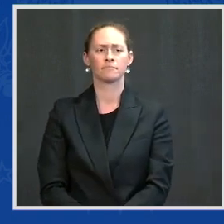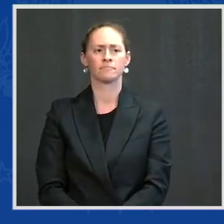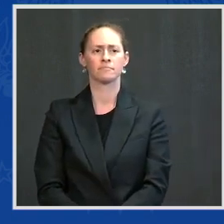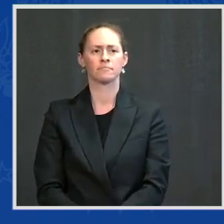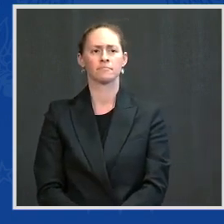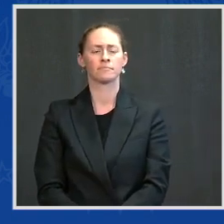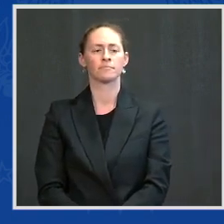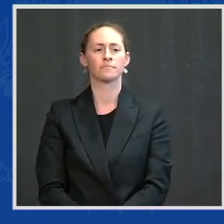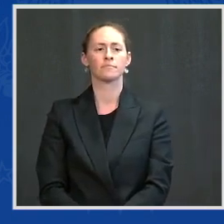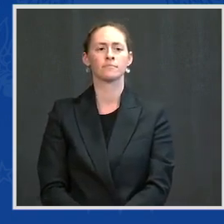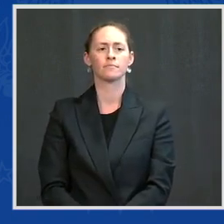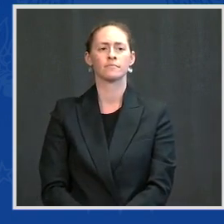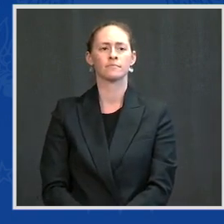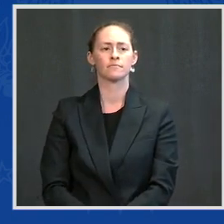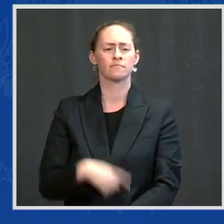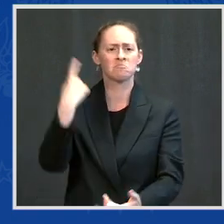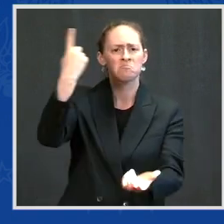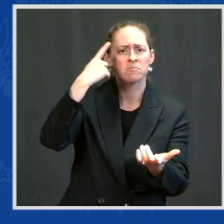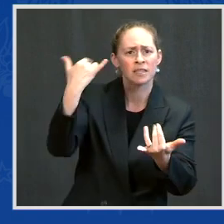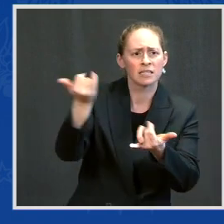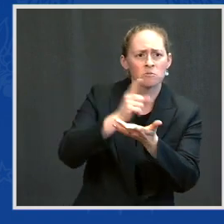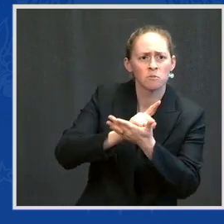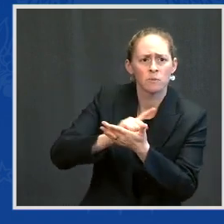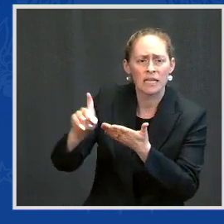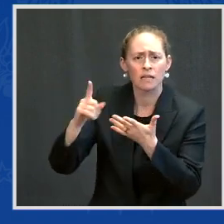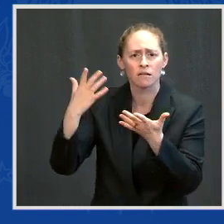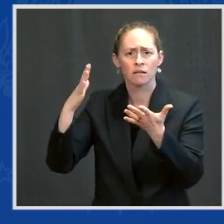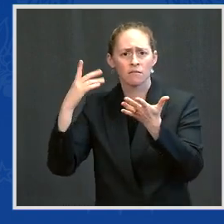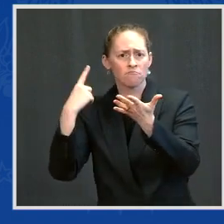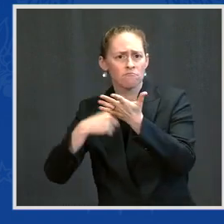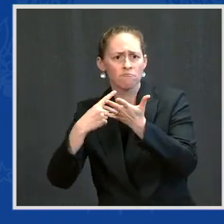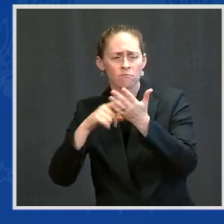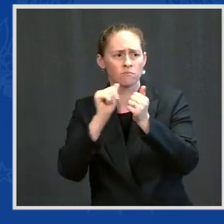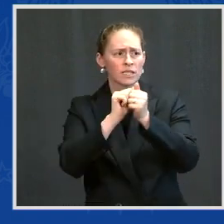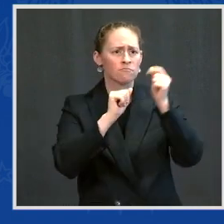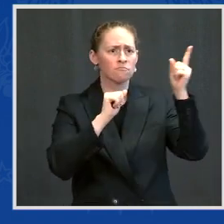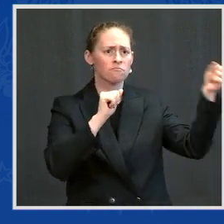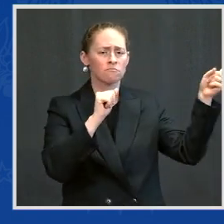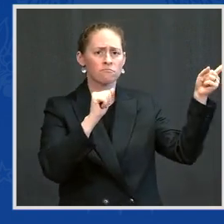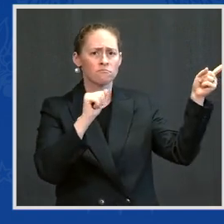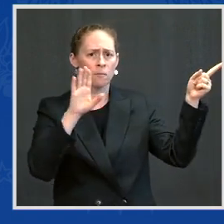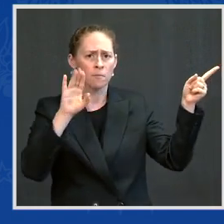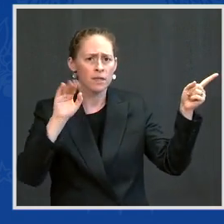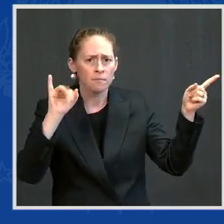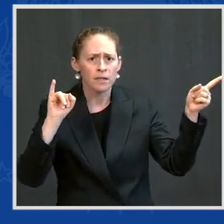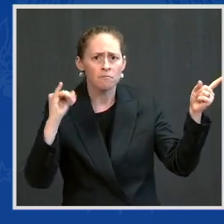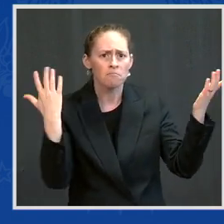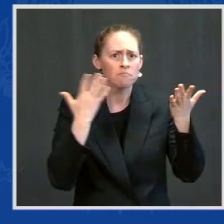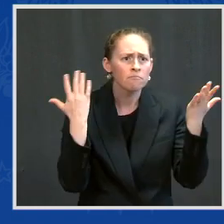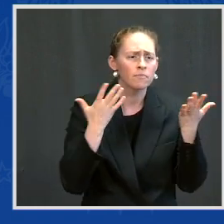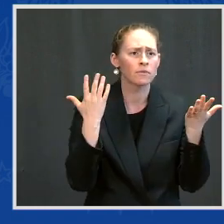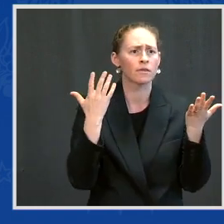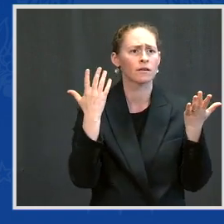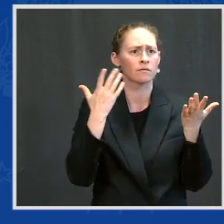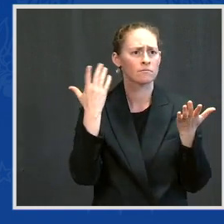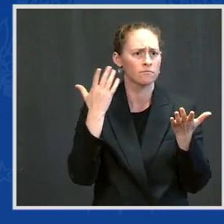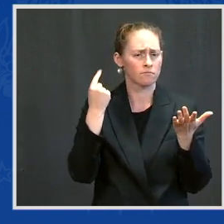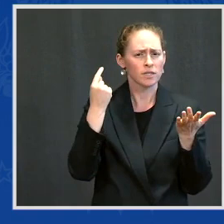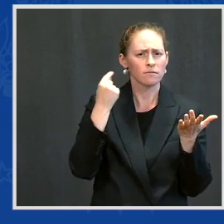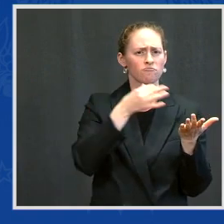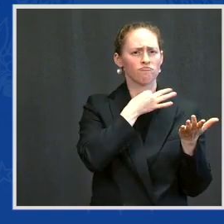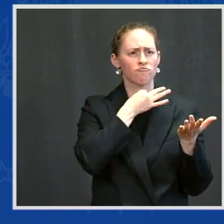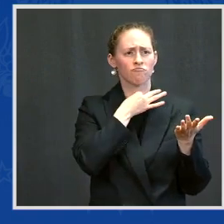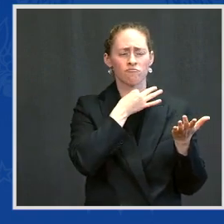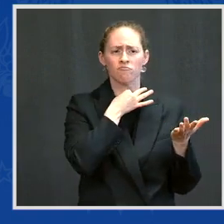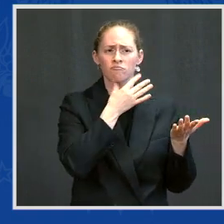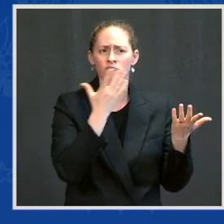Israeli Prime Minister Benjamin Netanyahu? Do you have certain expectations that he will bolster the rights of